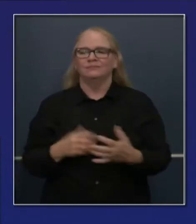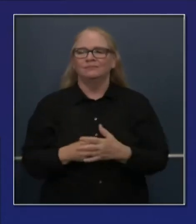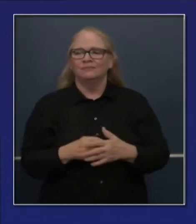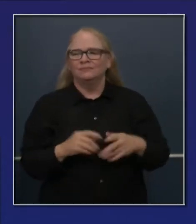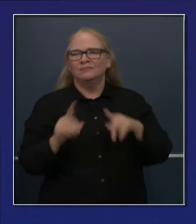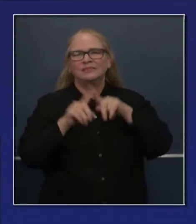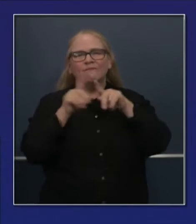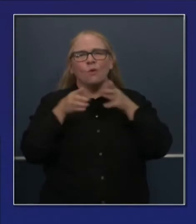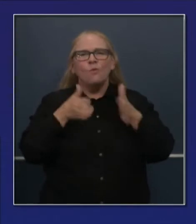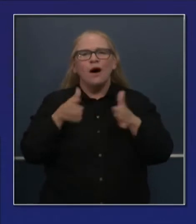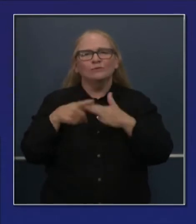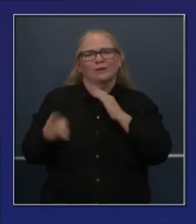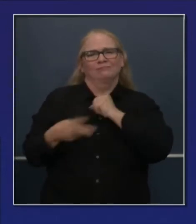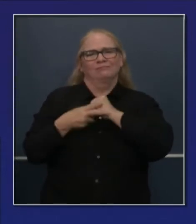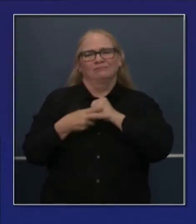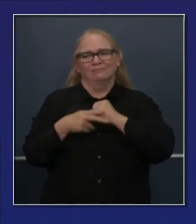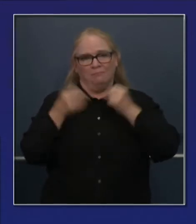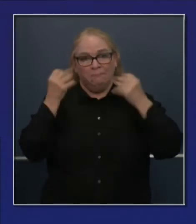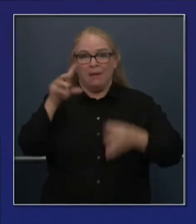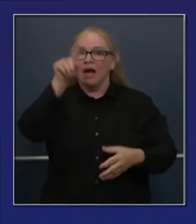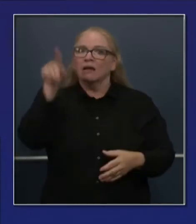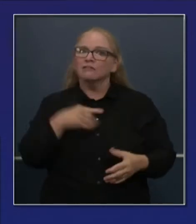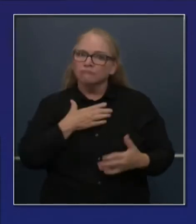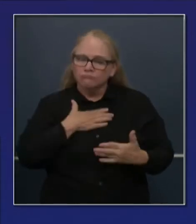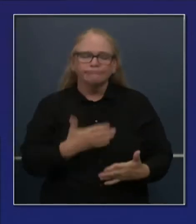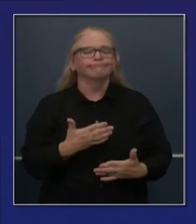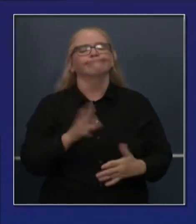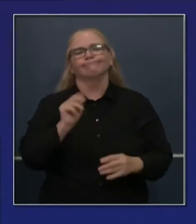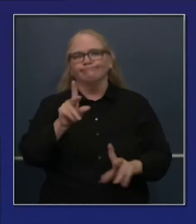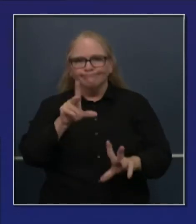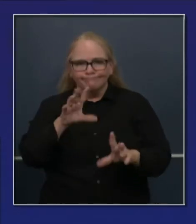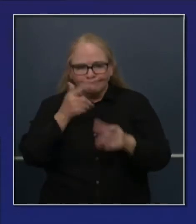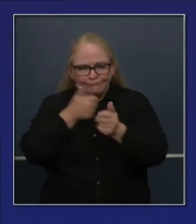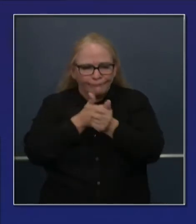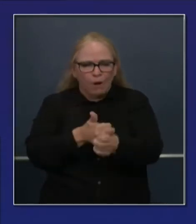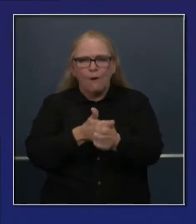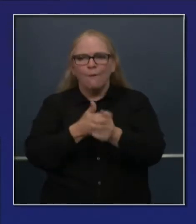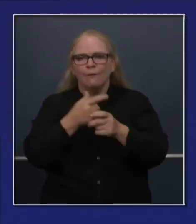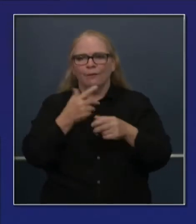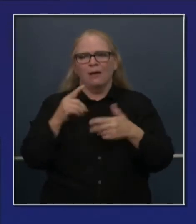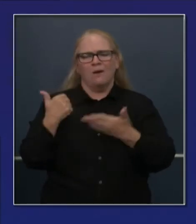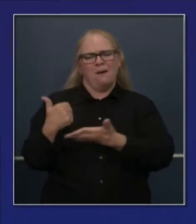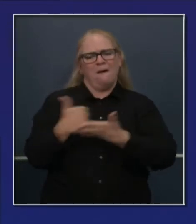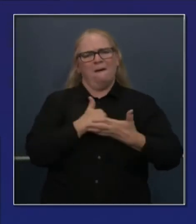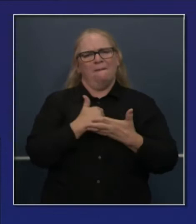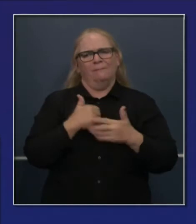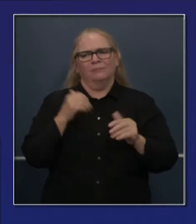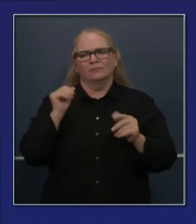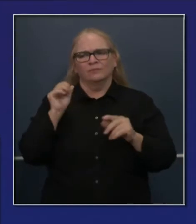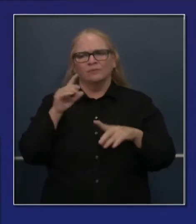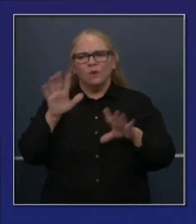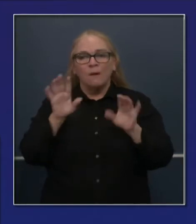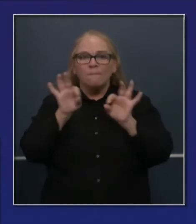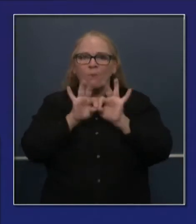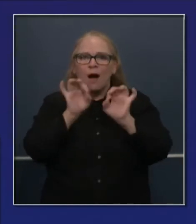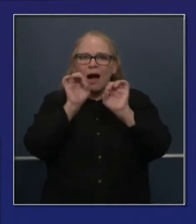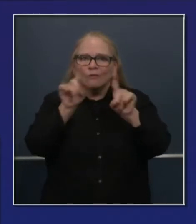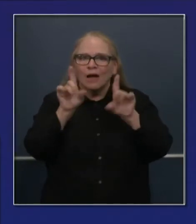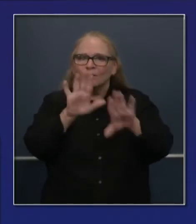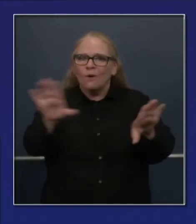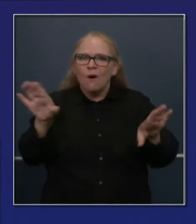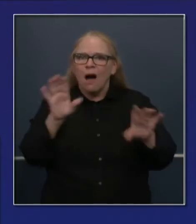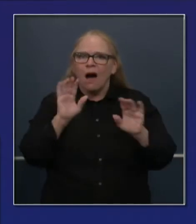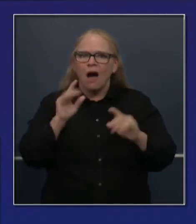very helpful and accommodating in terms of putting out messages to their consumer base around the need to reduce